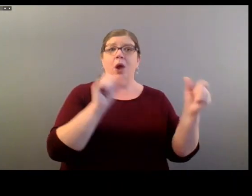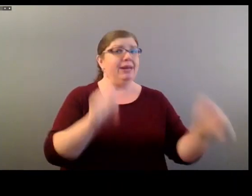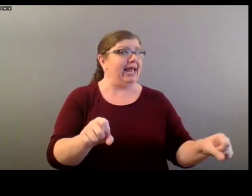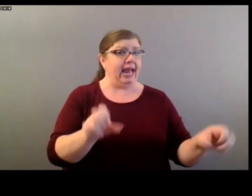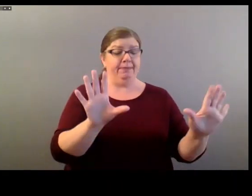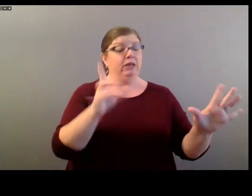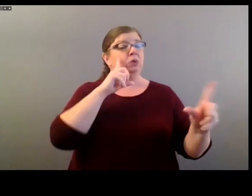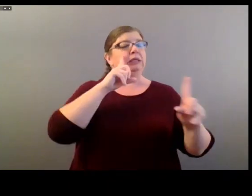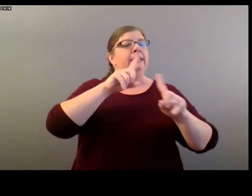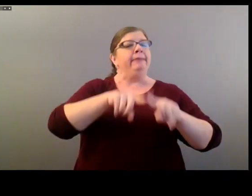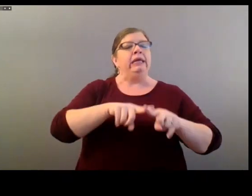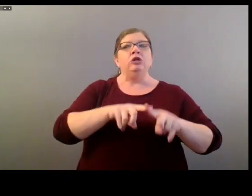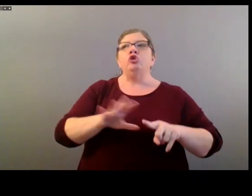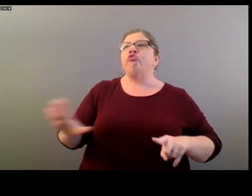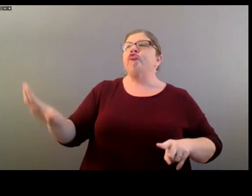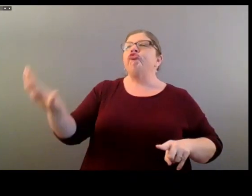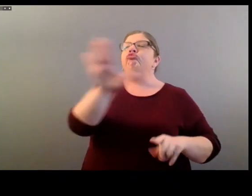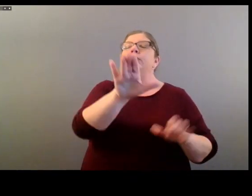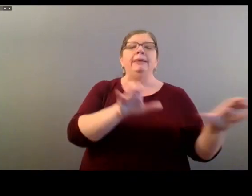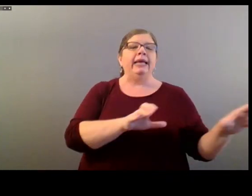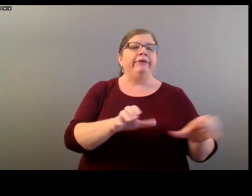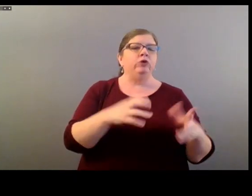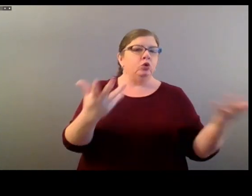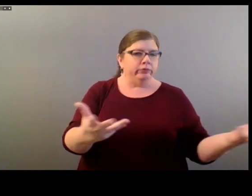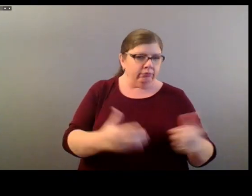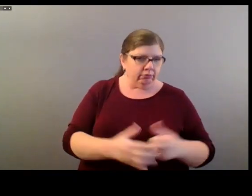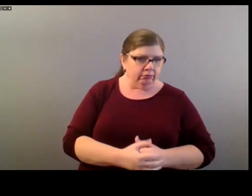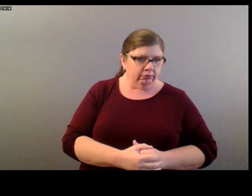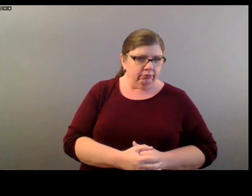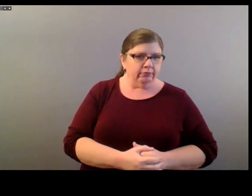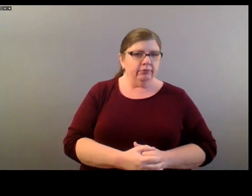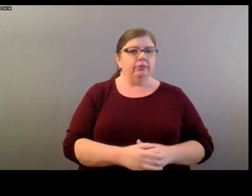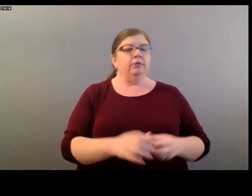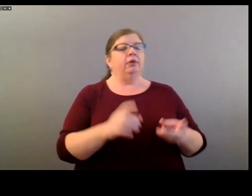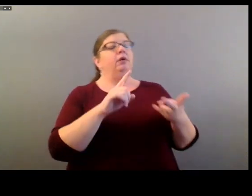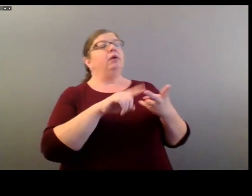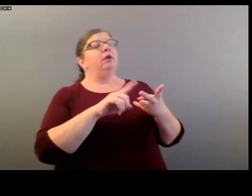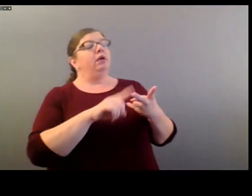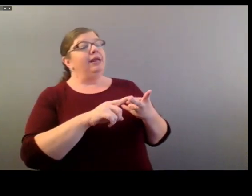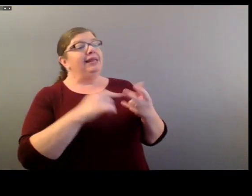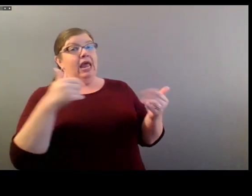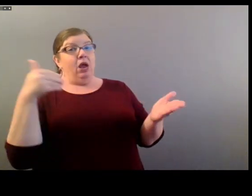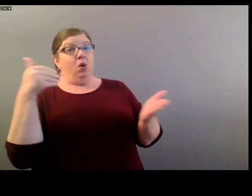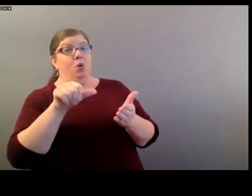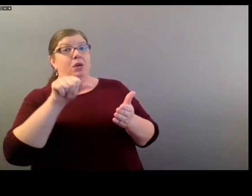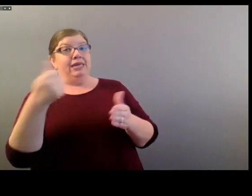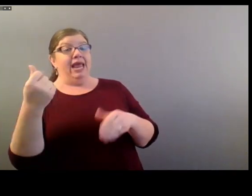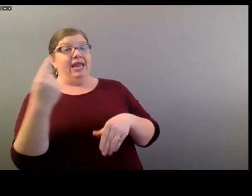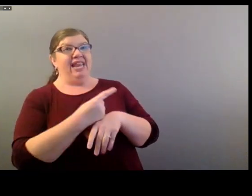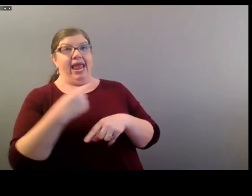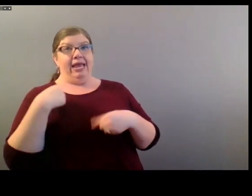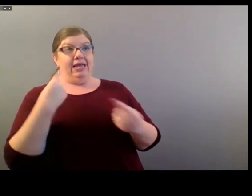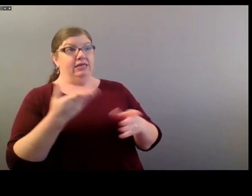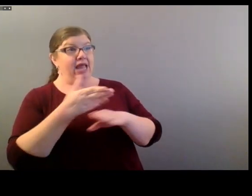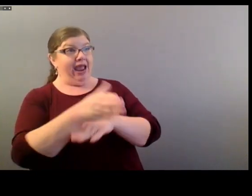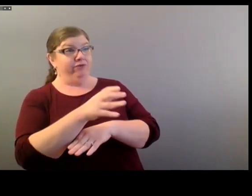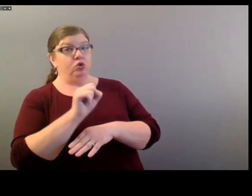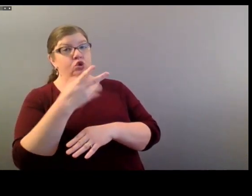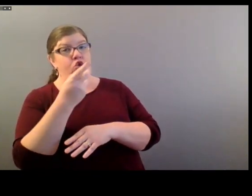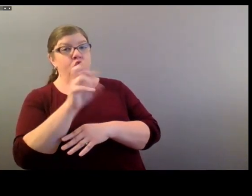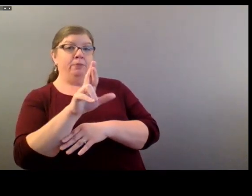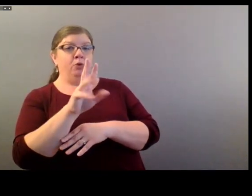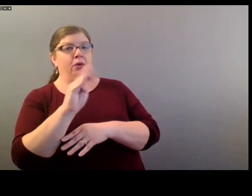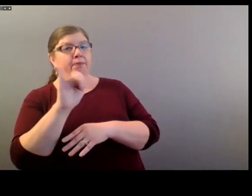our collective behavior. And then we're about 10 days out from what was Super Bowl Sunday. Do we have any numbers